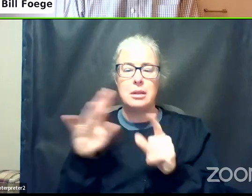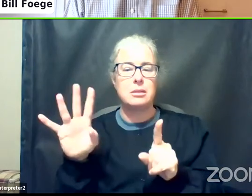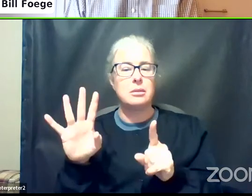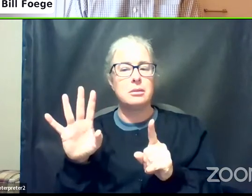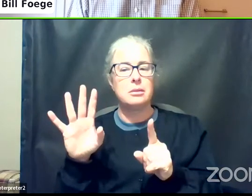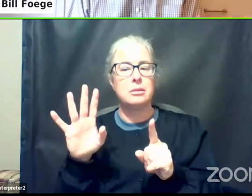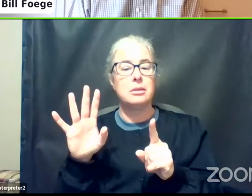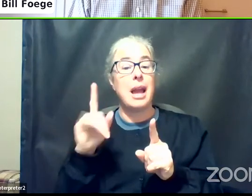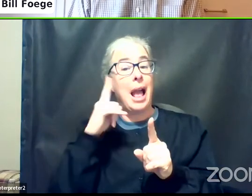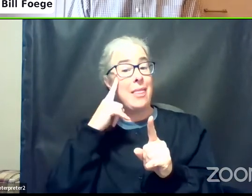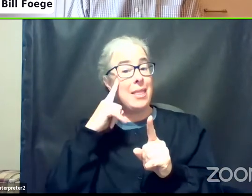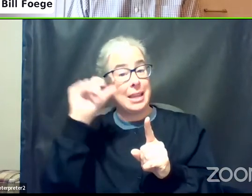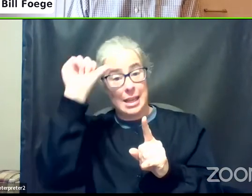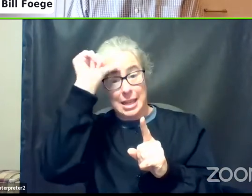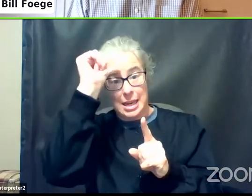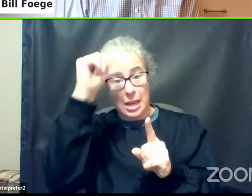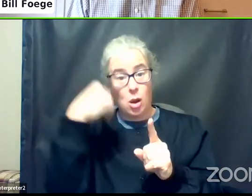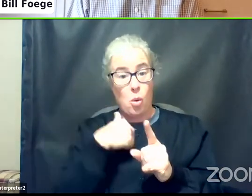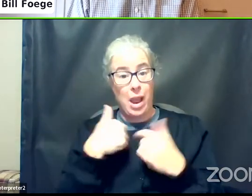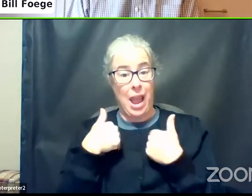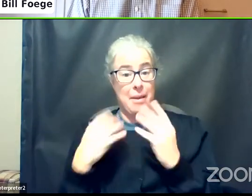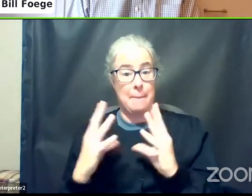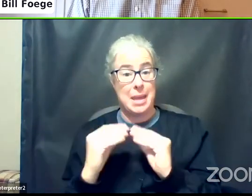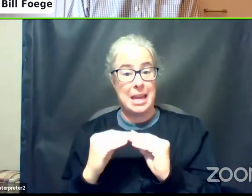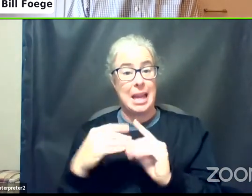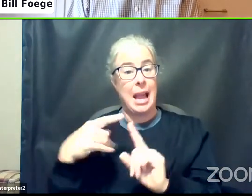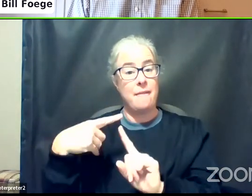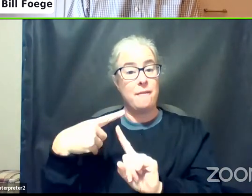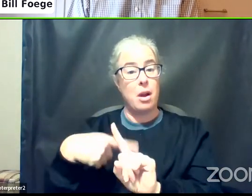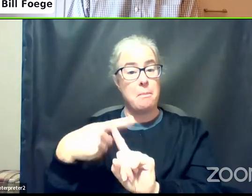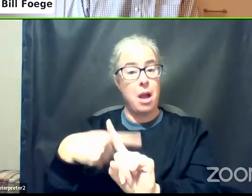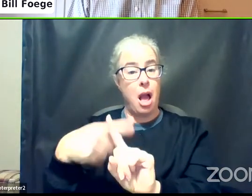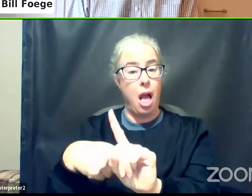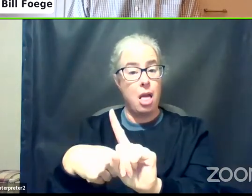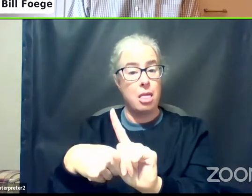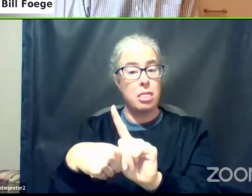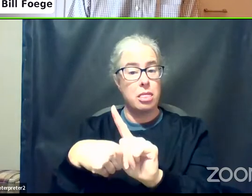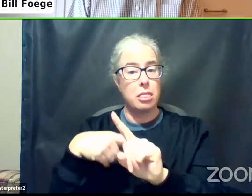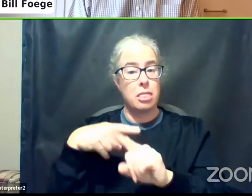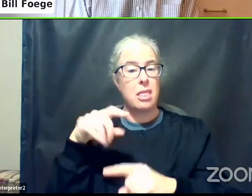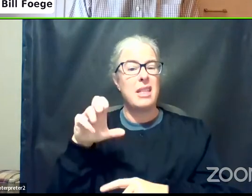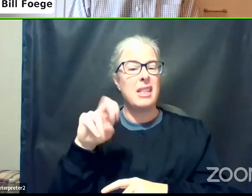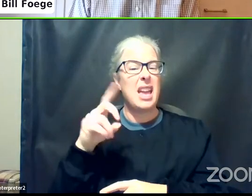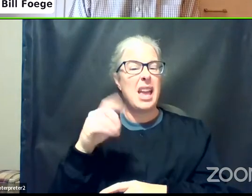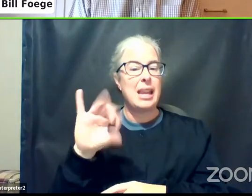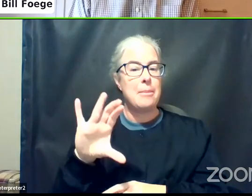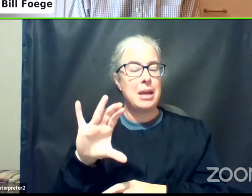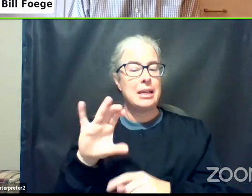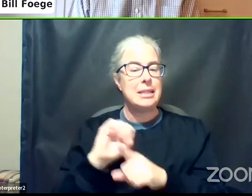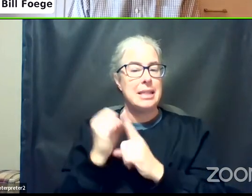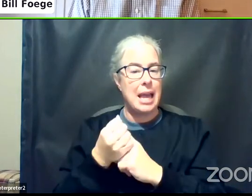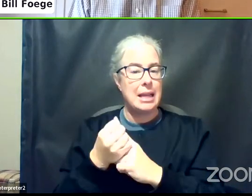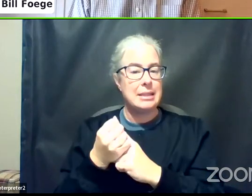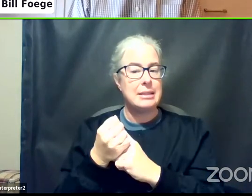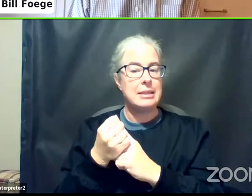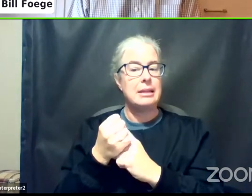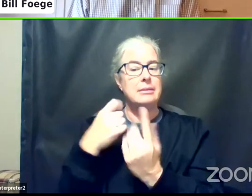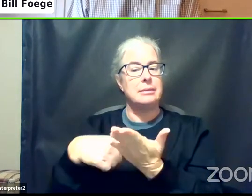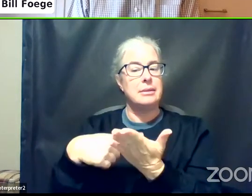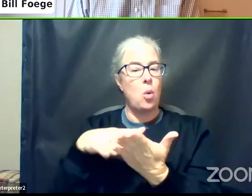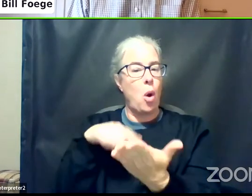say that in India we would have a meeting every month in the endemic States and go over what we had learned that month